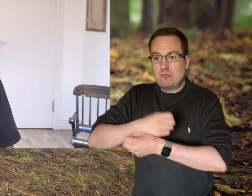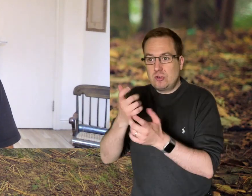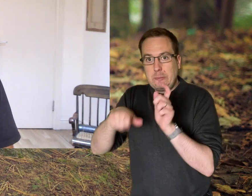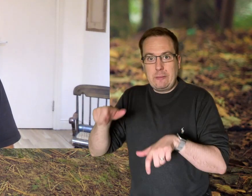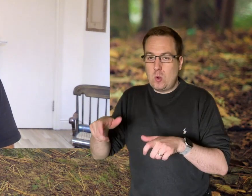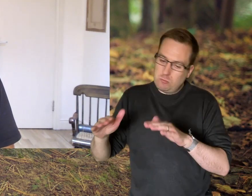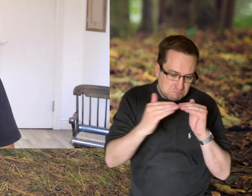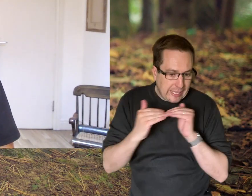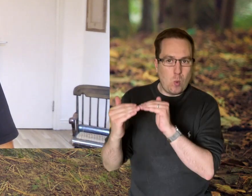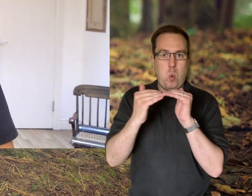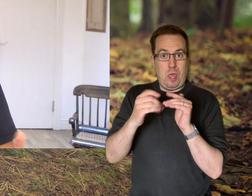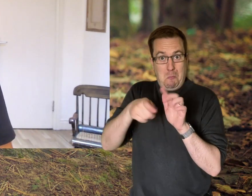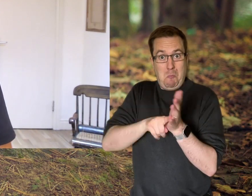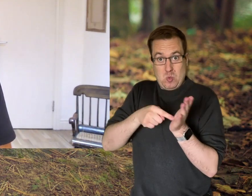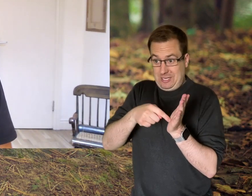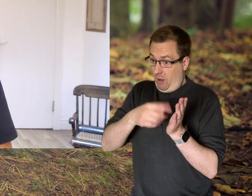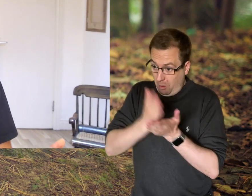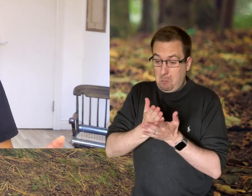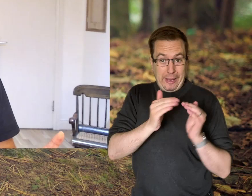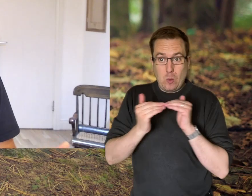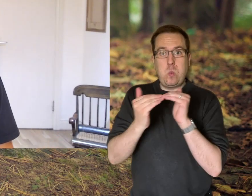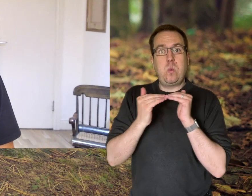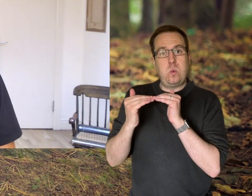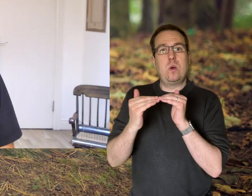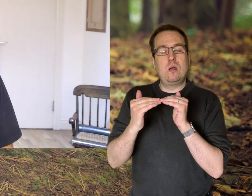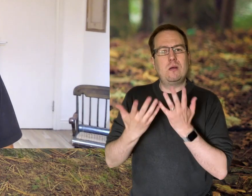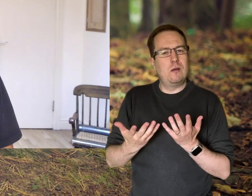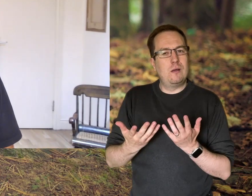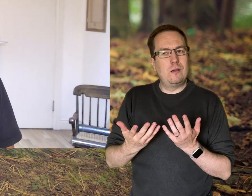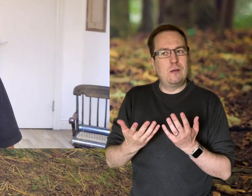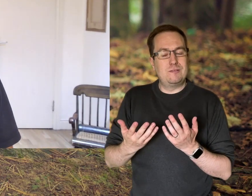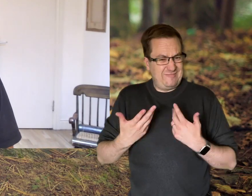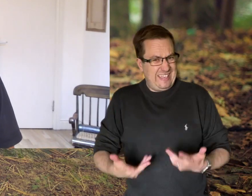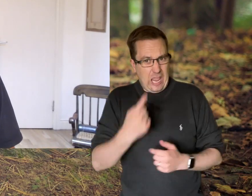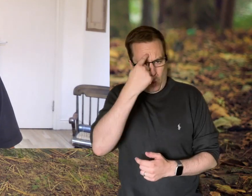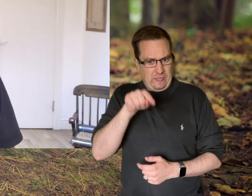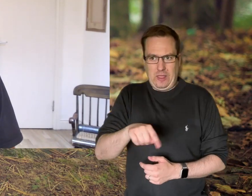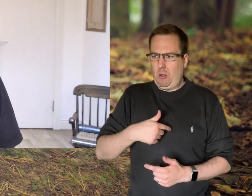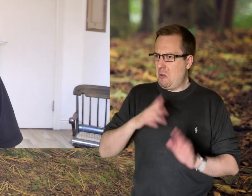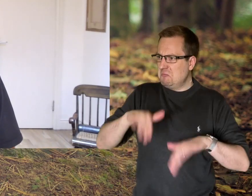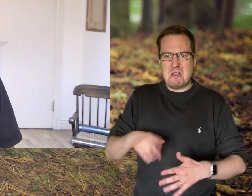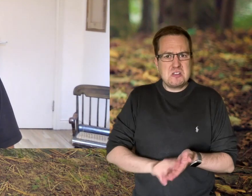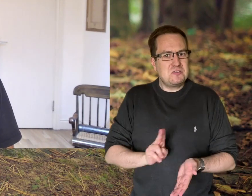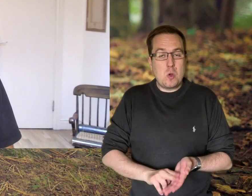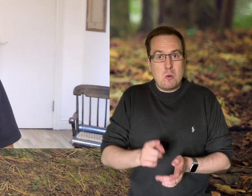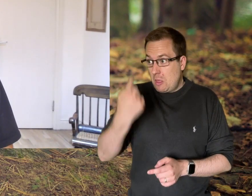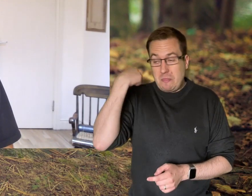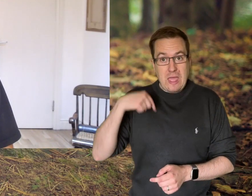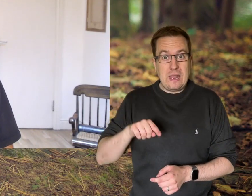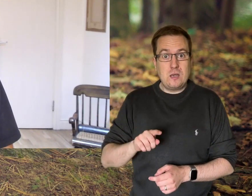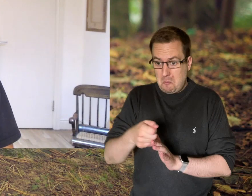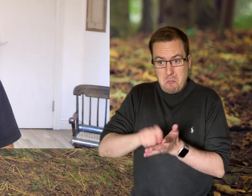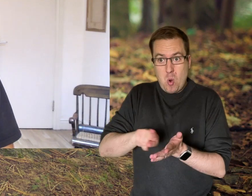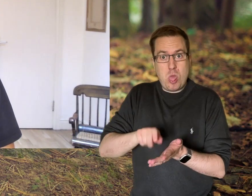free. And that idea, which we take for granted now, wasn't anywhere in the thought and practice of Paul's